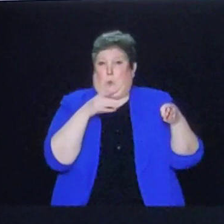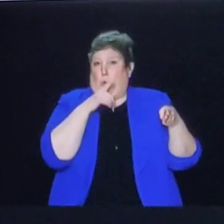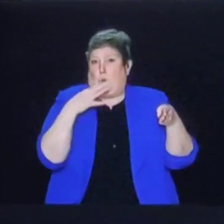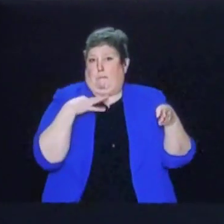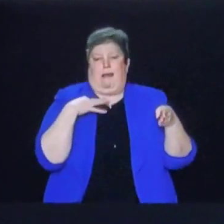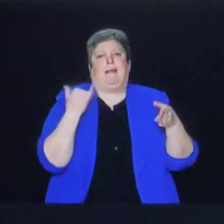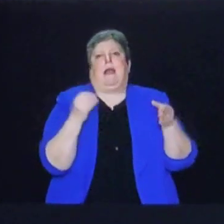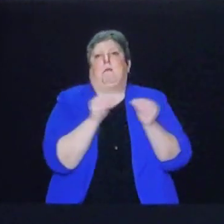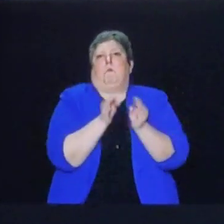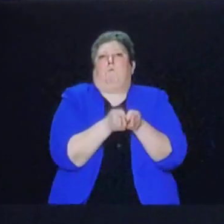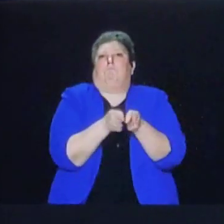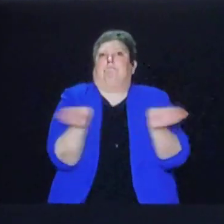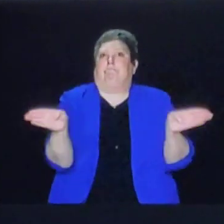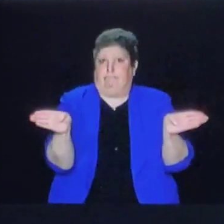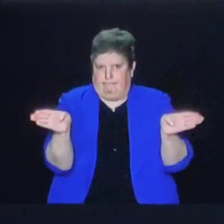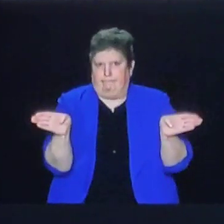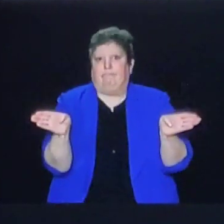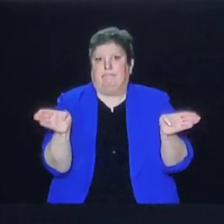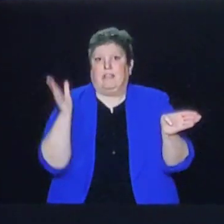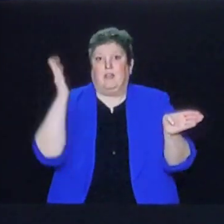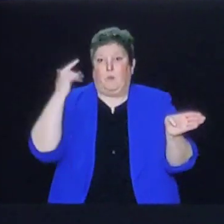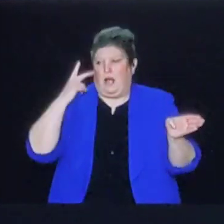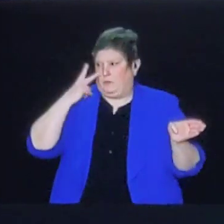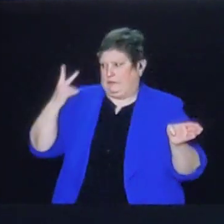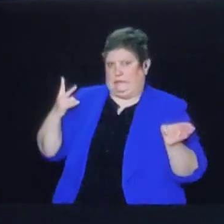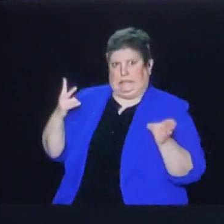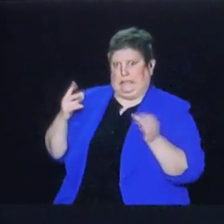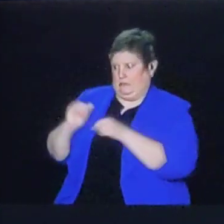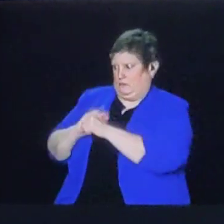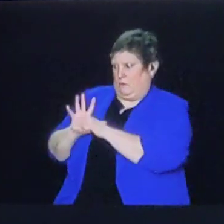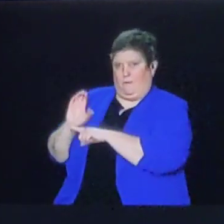restrictions driven by the Omicron surge.